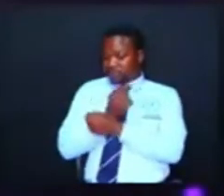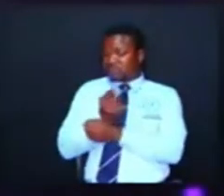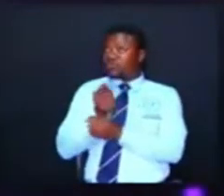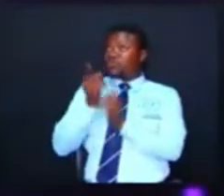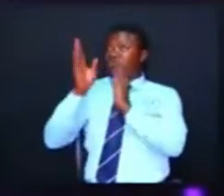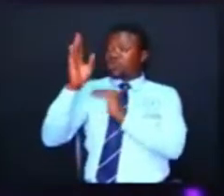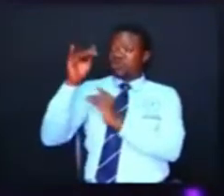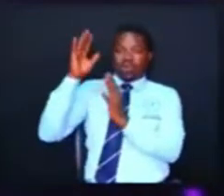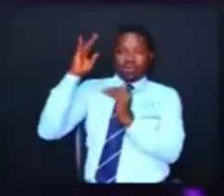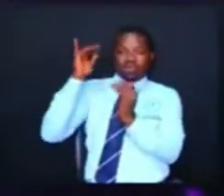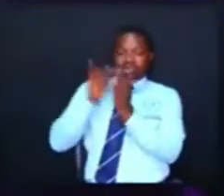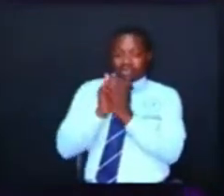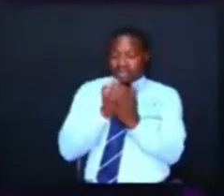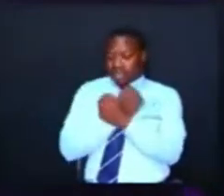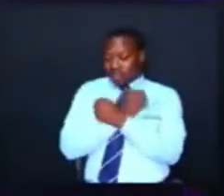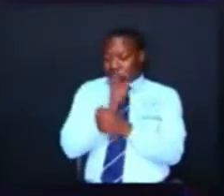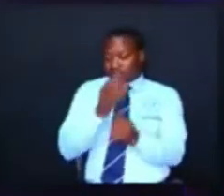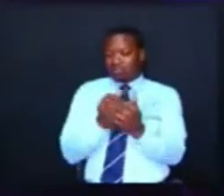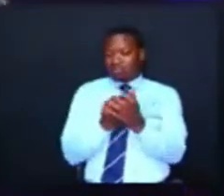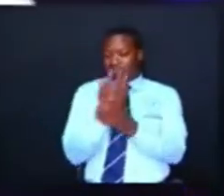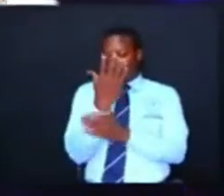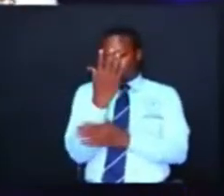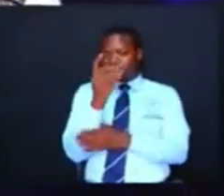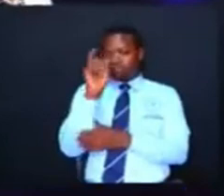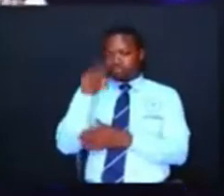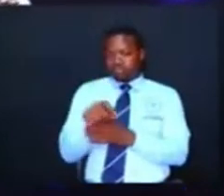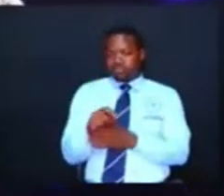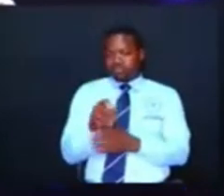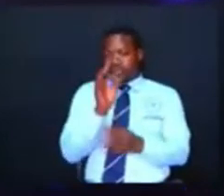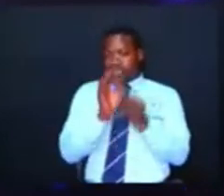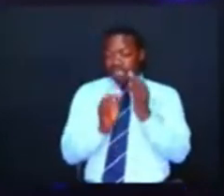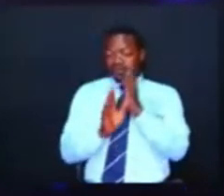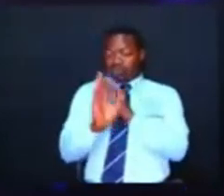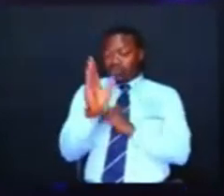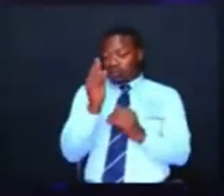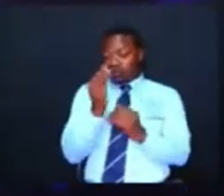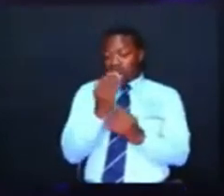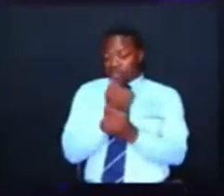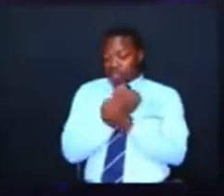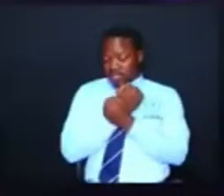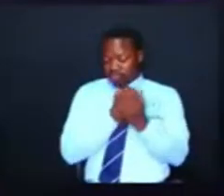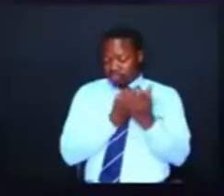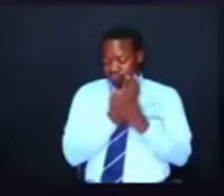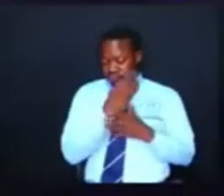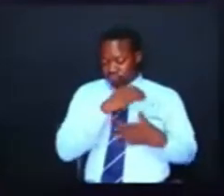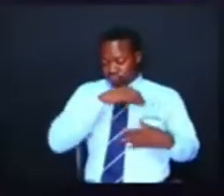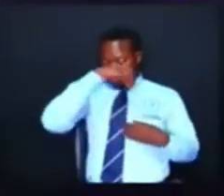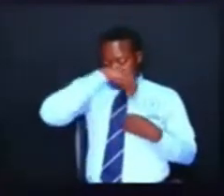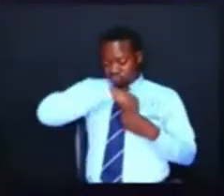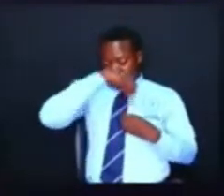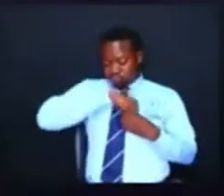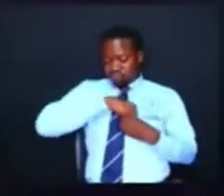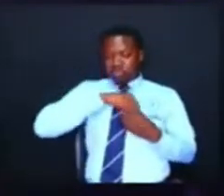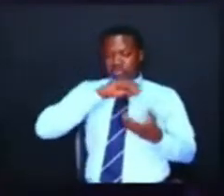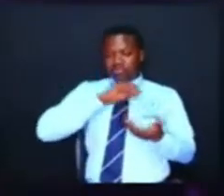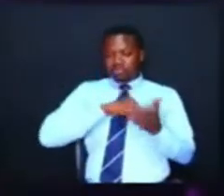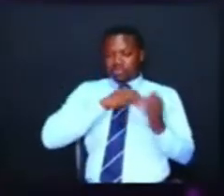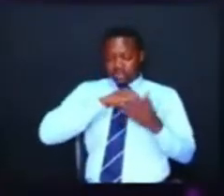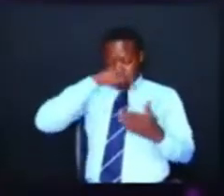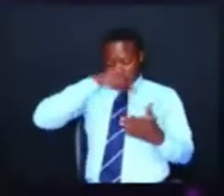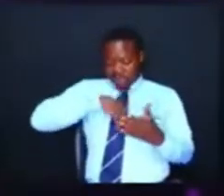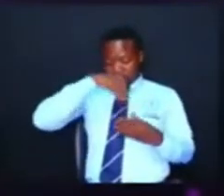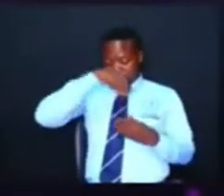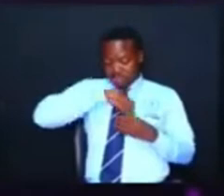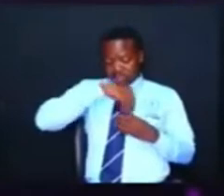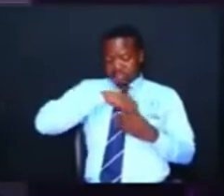grow. Now, once this love of Christ grows in your inner man, your heart, your inner man will be a